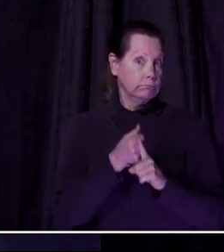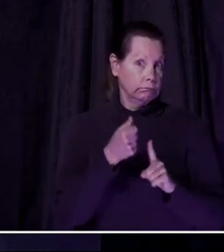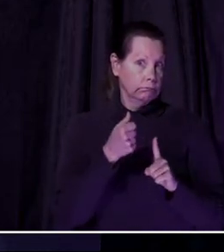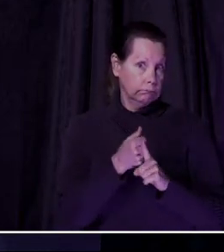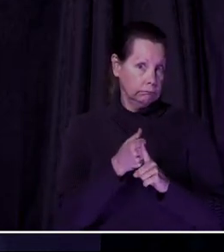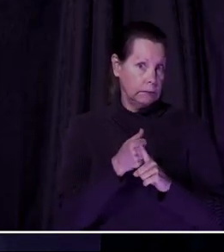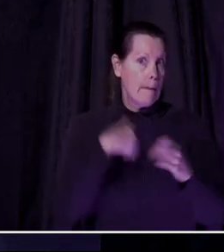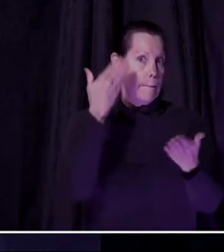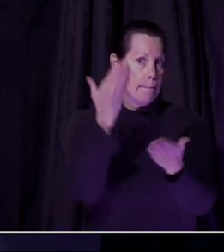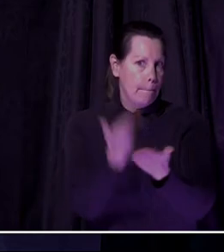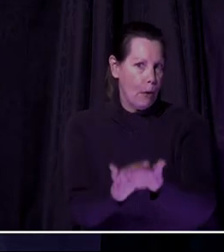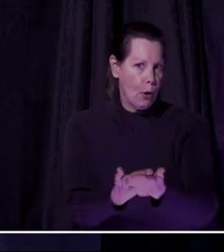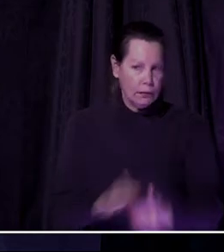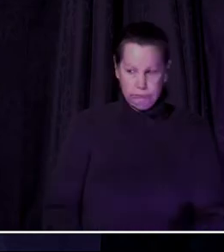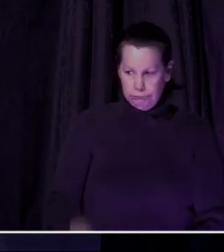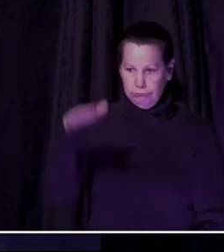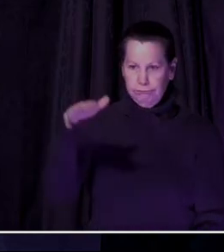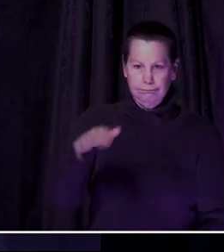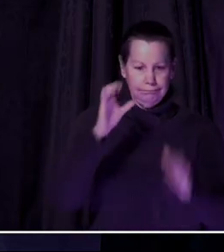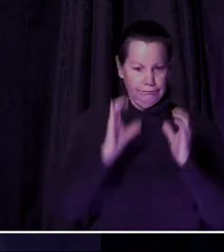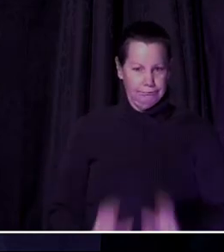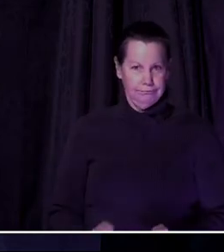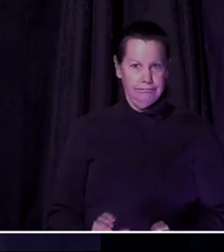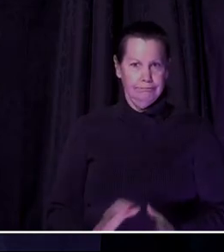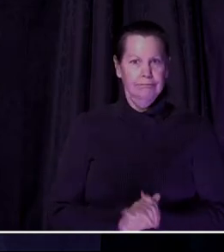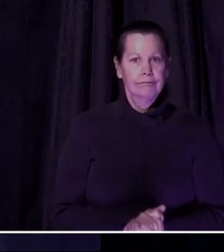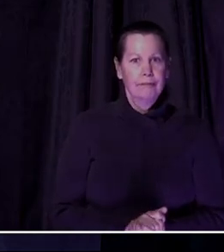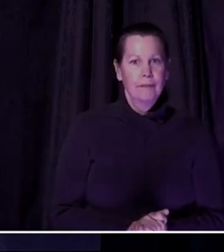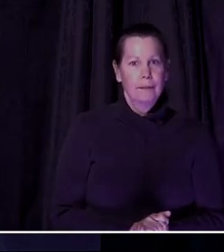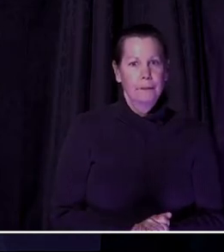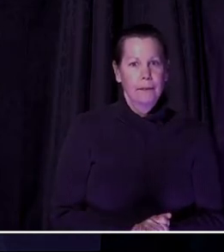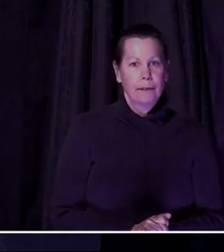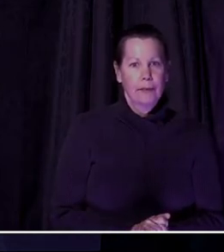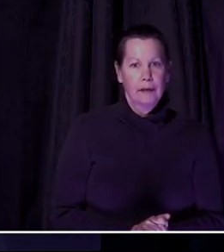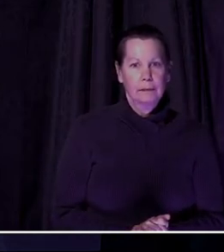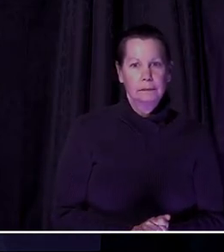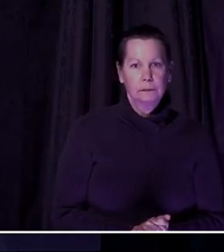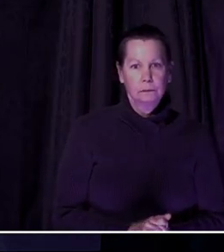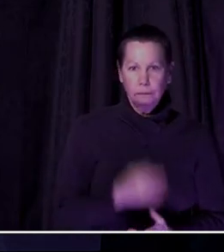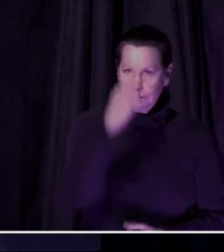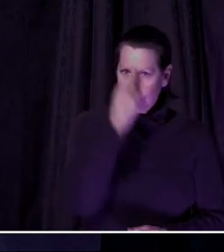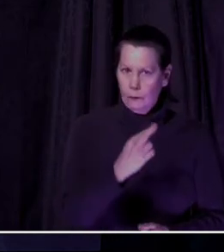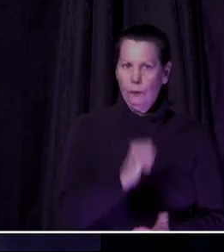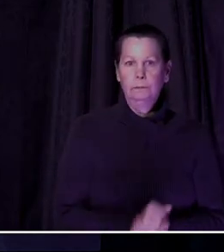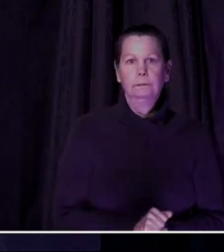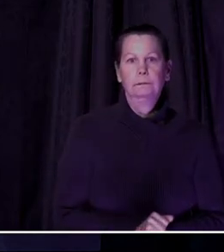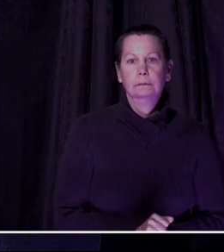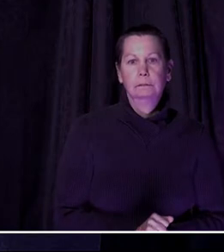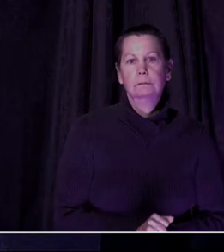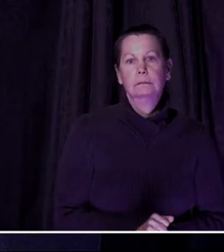he was born and raised, okay, as a Roman citizen.